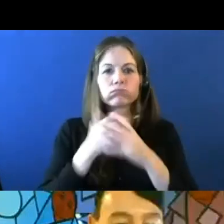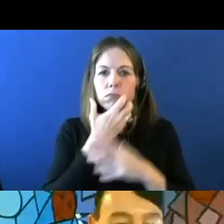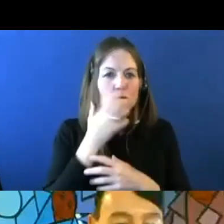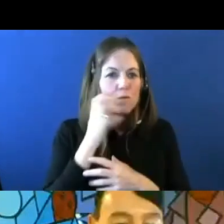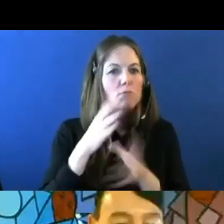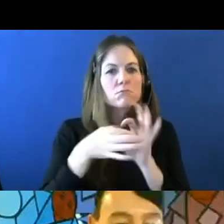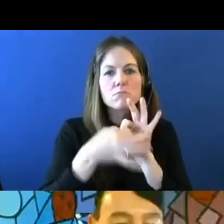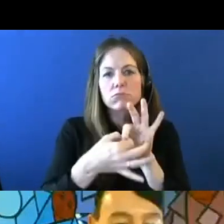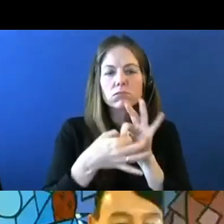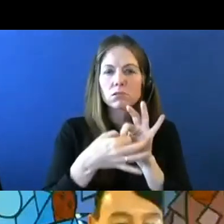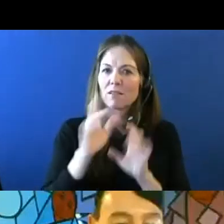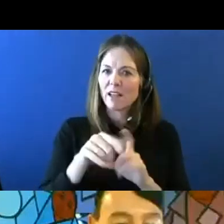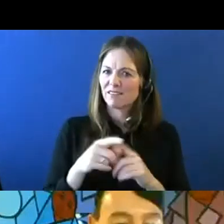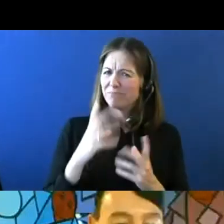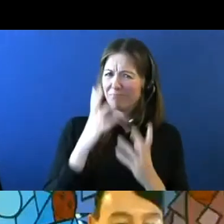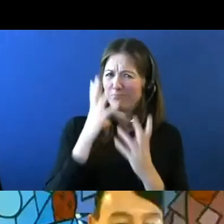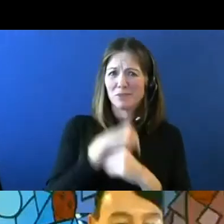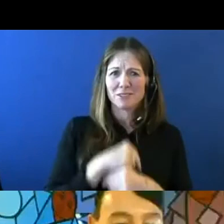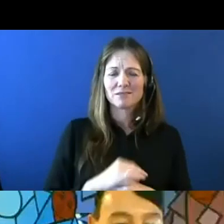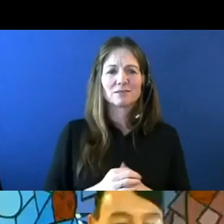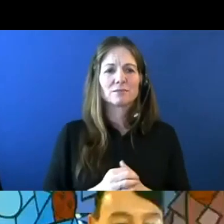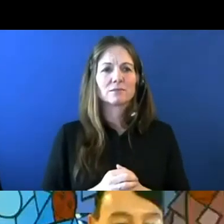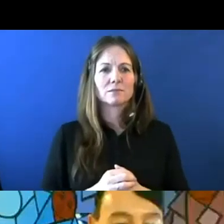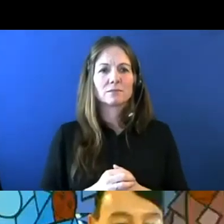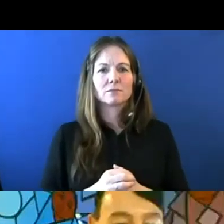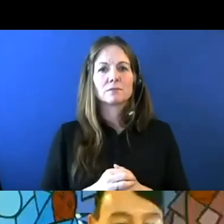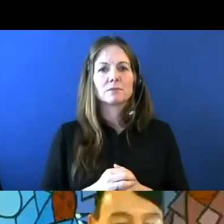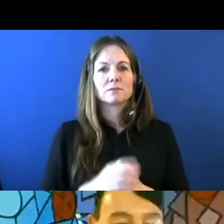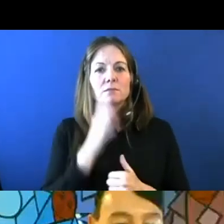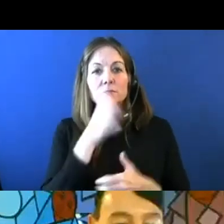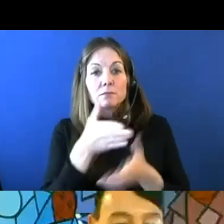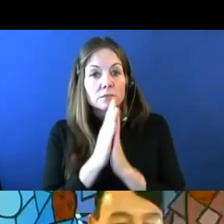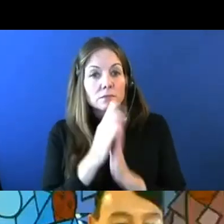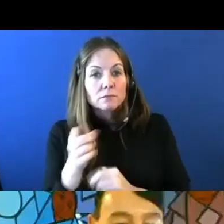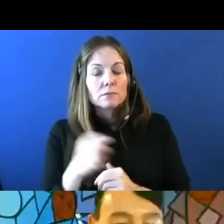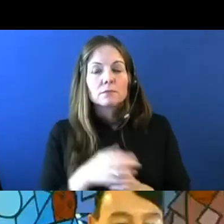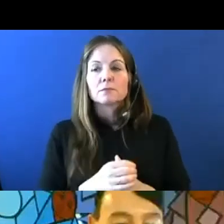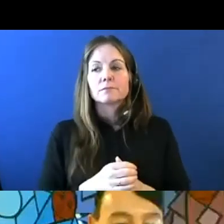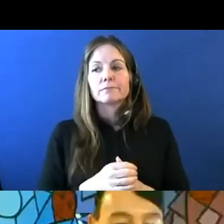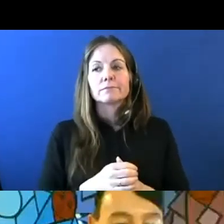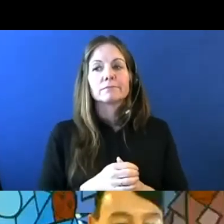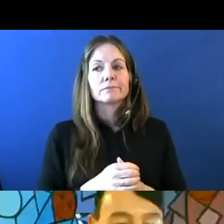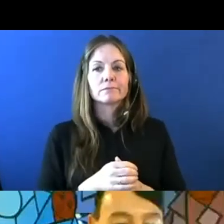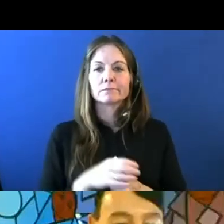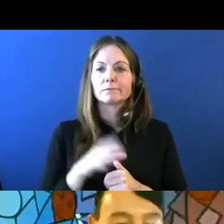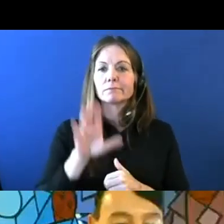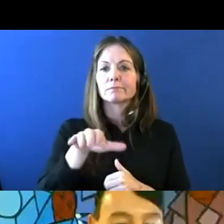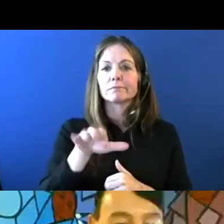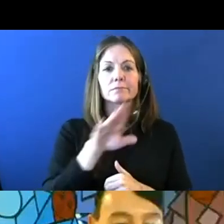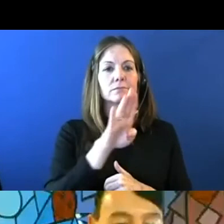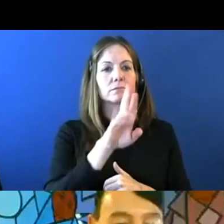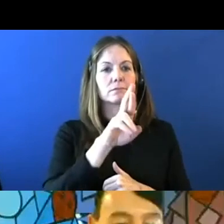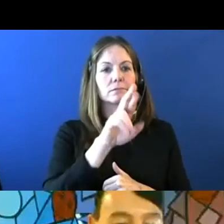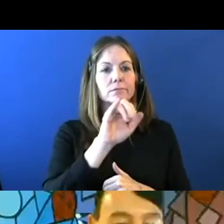So I guess, I don't want to answer these questions for you, so I'm going to ask it again. How do you think, Brittany, we move from